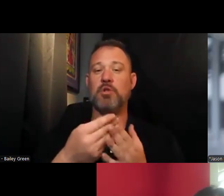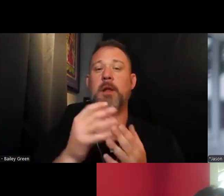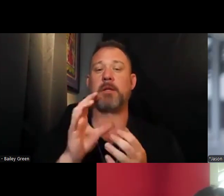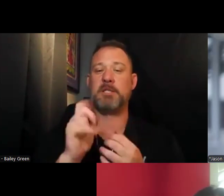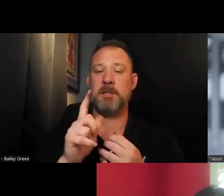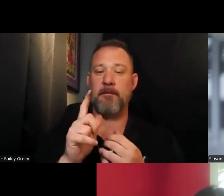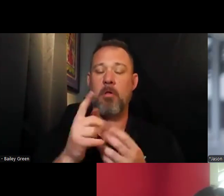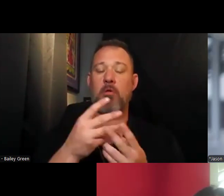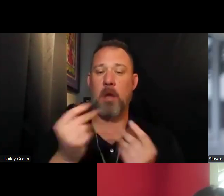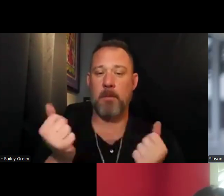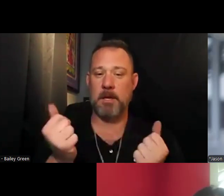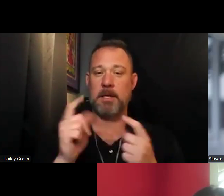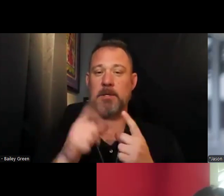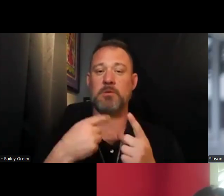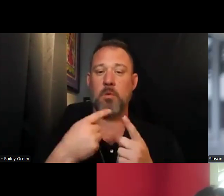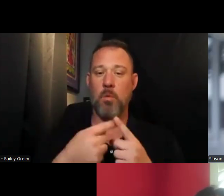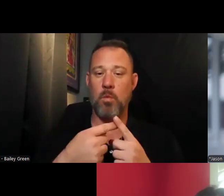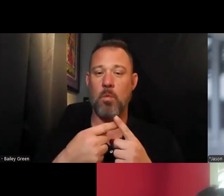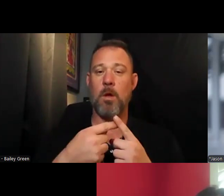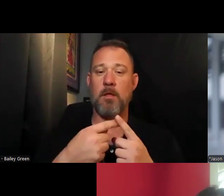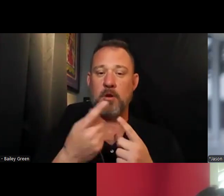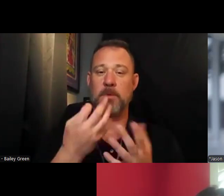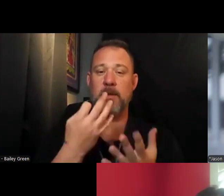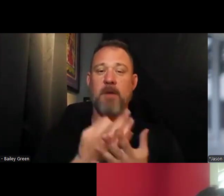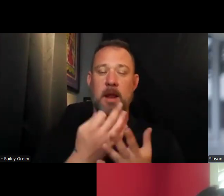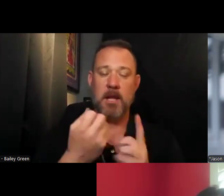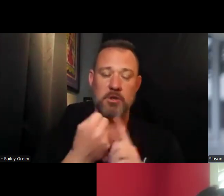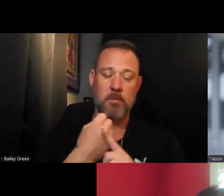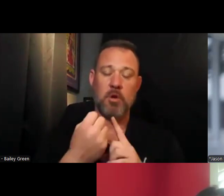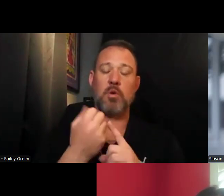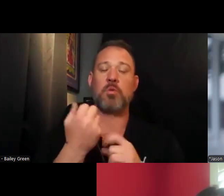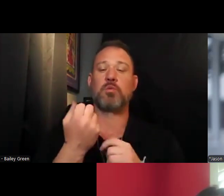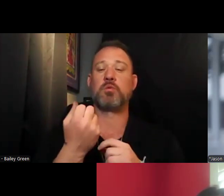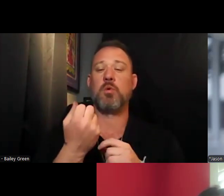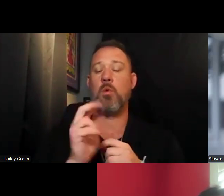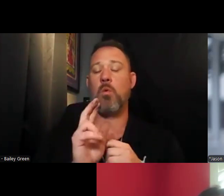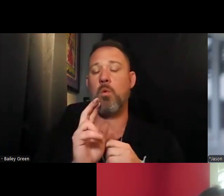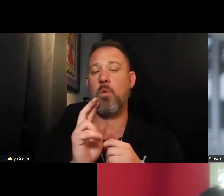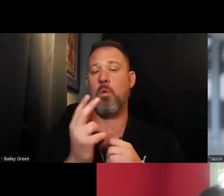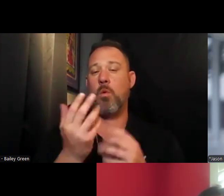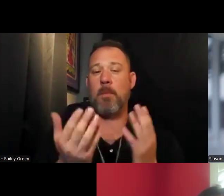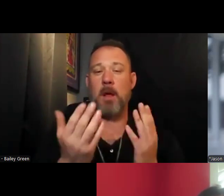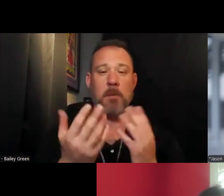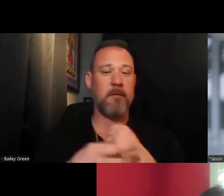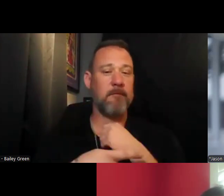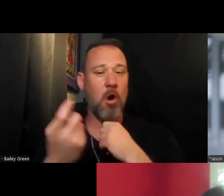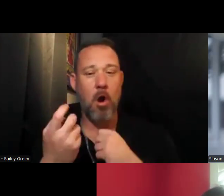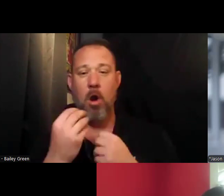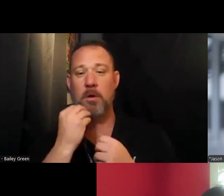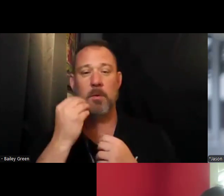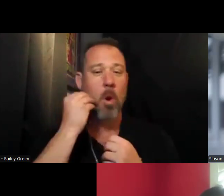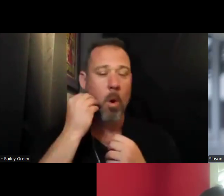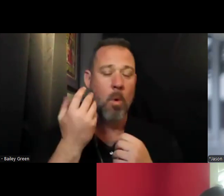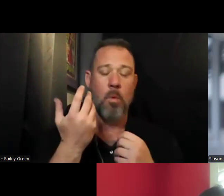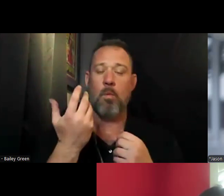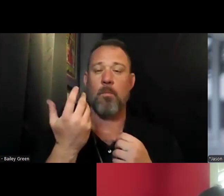remedies when there has been financial abuse or perhaps fraud, like someone's home has